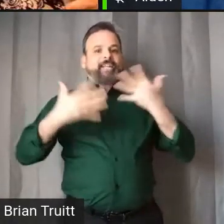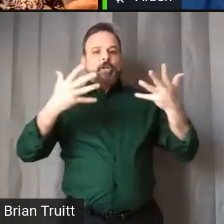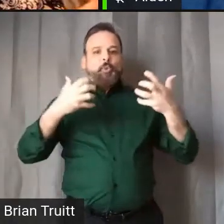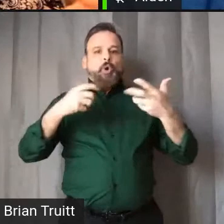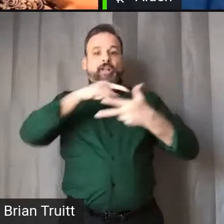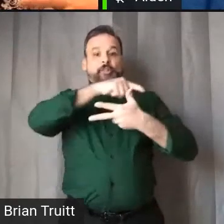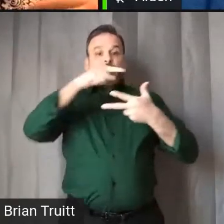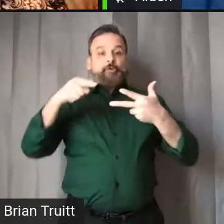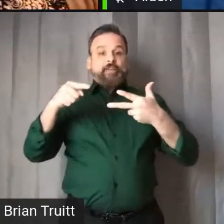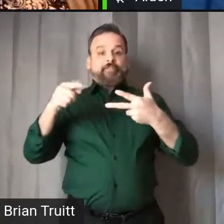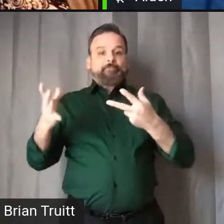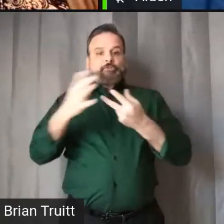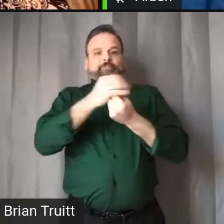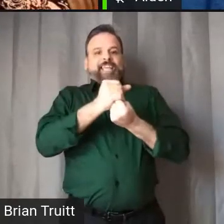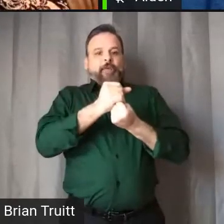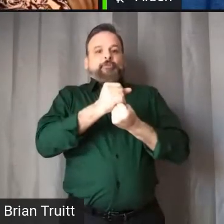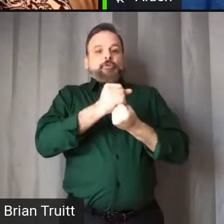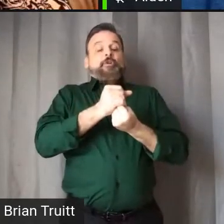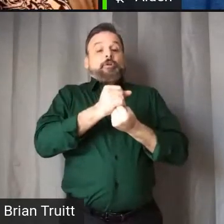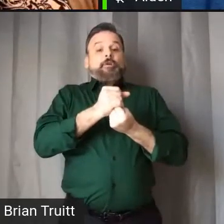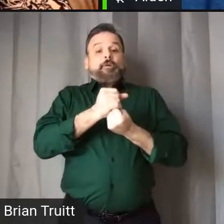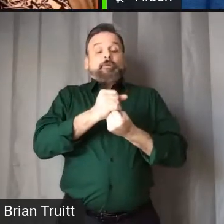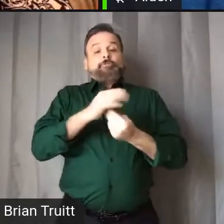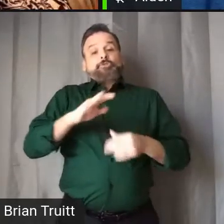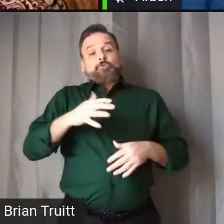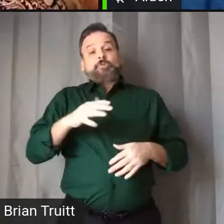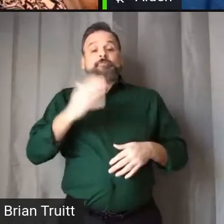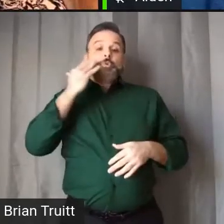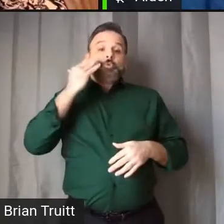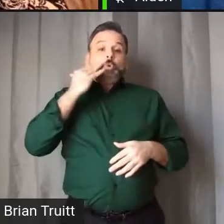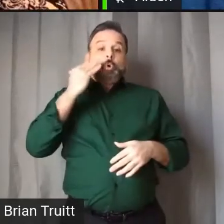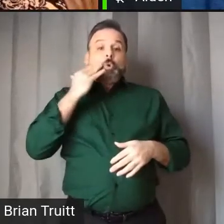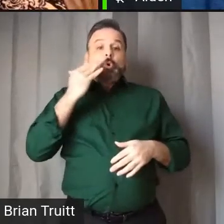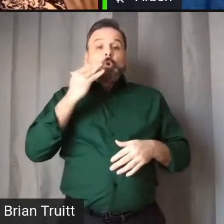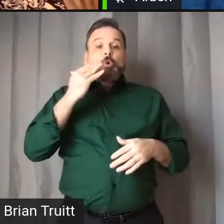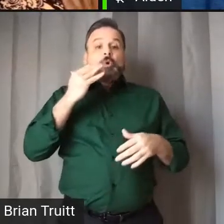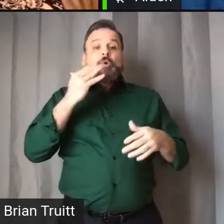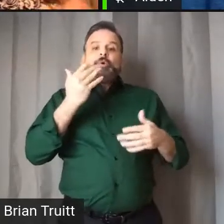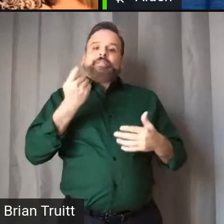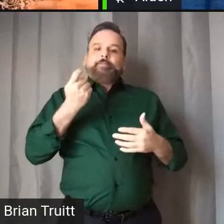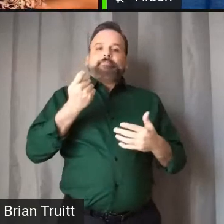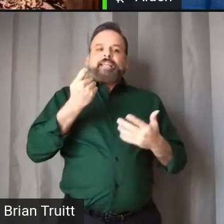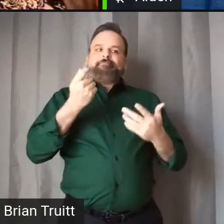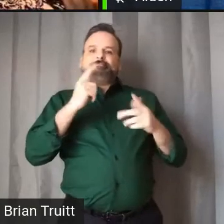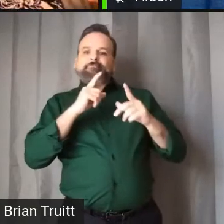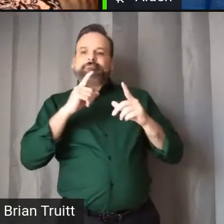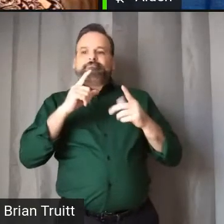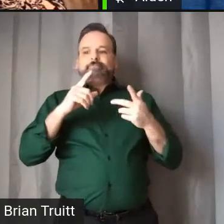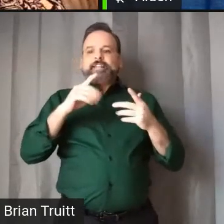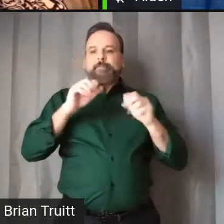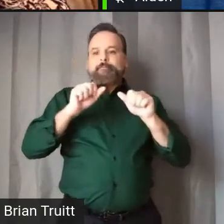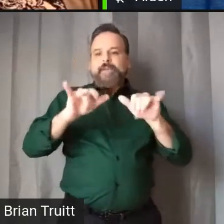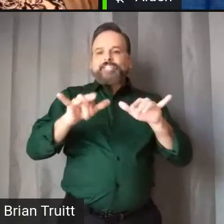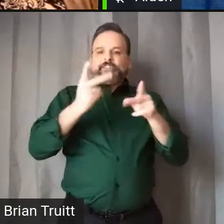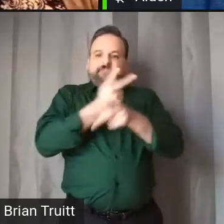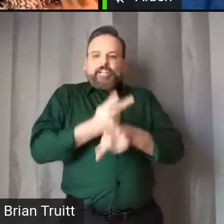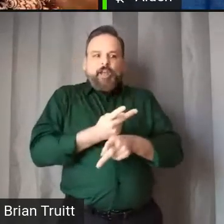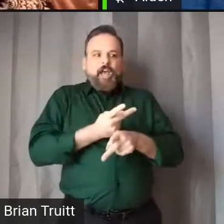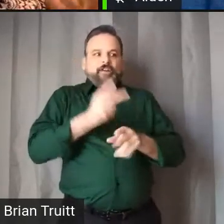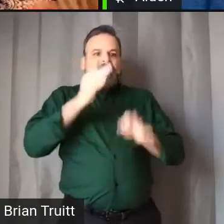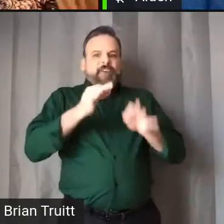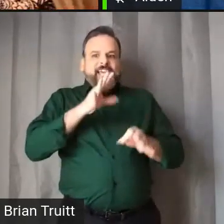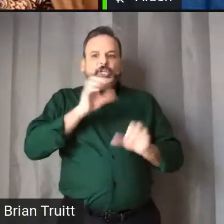of three things together. And it was sort of, you know, taking a book that had no magic and then figuring out, okay, if I could just put everything I love in this, what would it